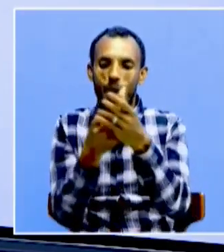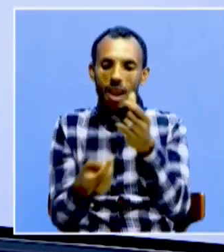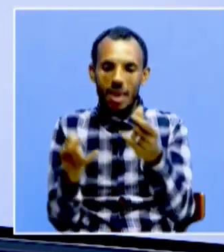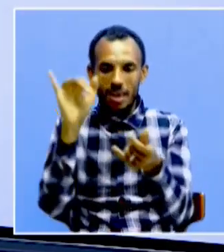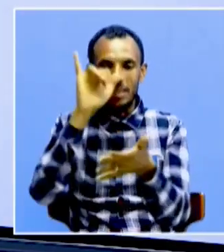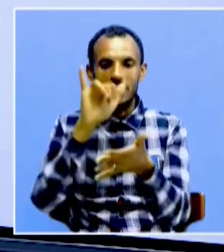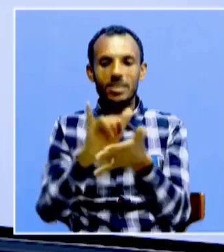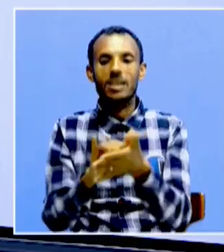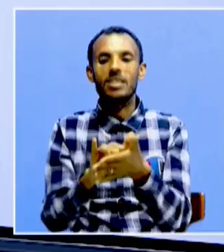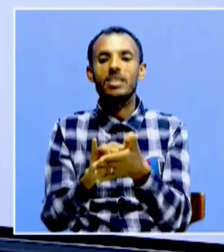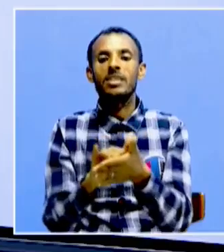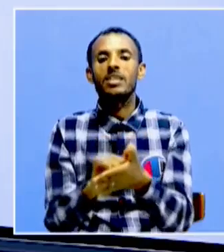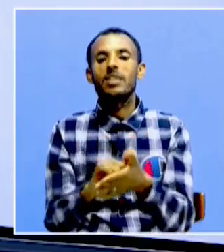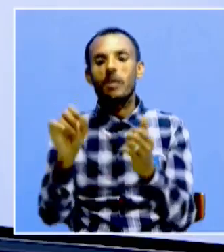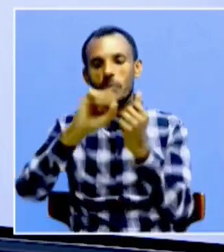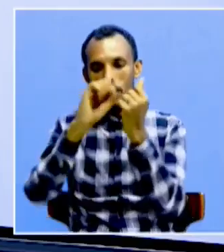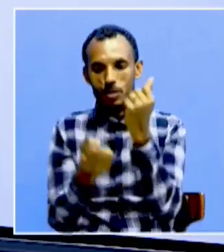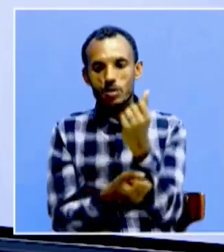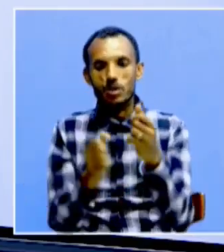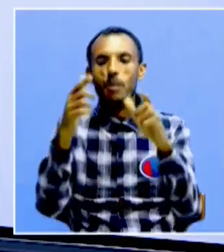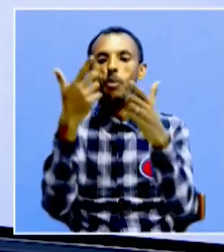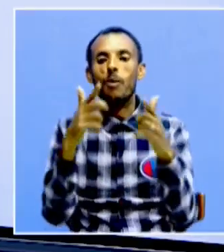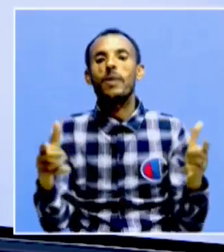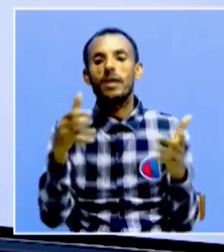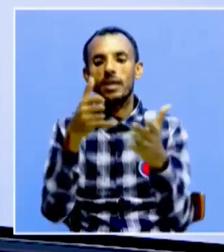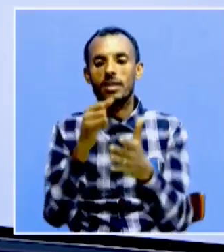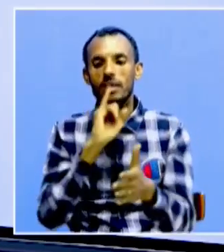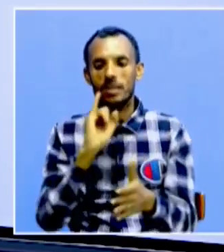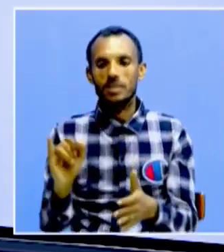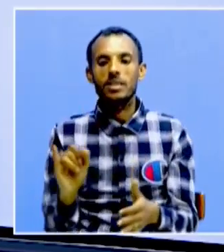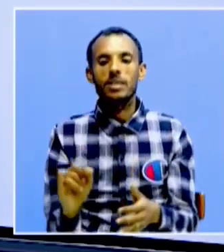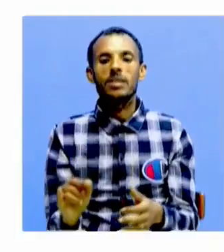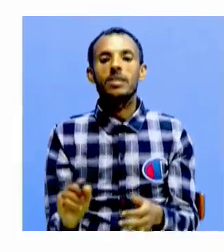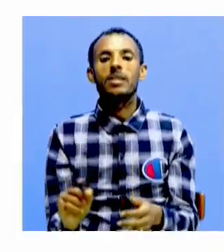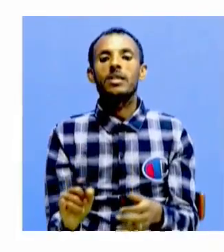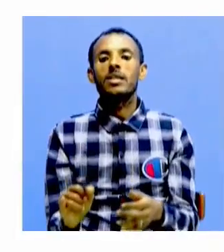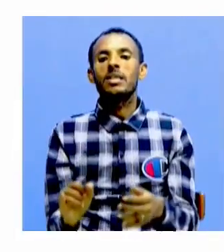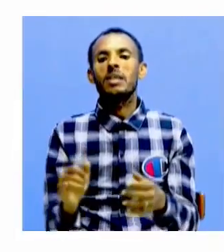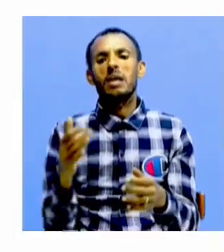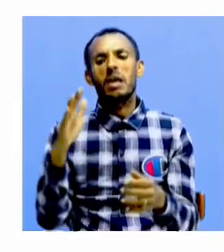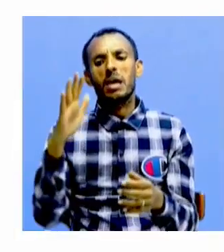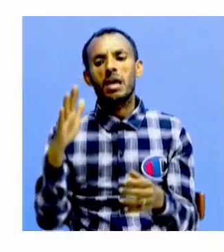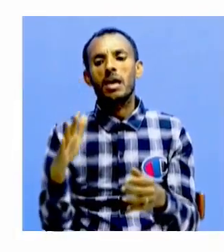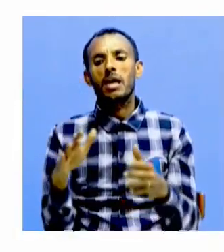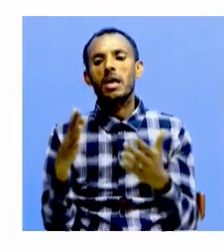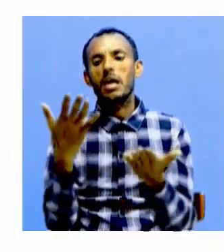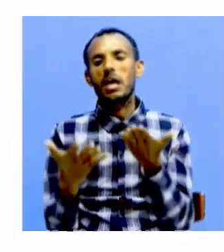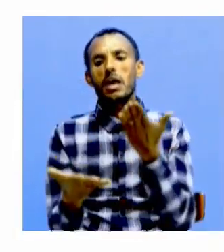only that. Based on the probability, it is what? Improbable.